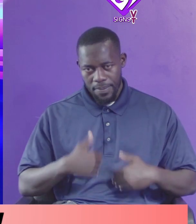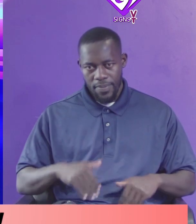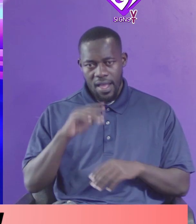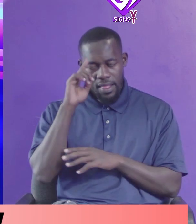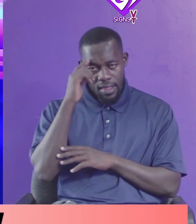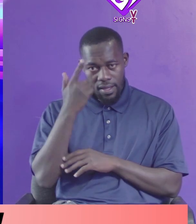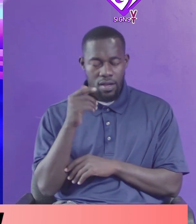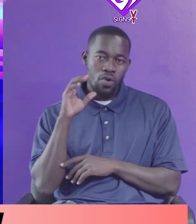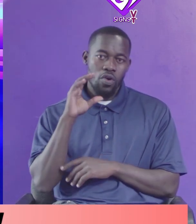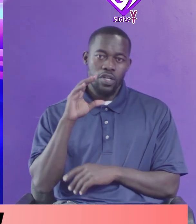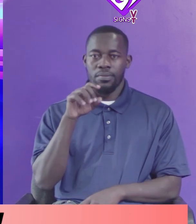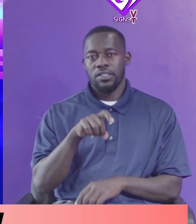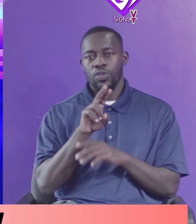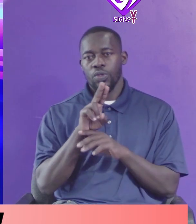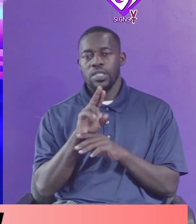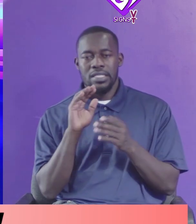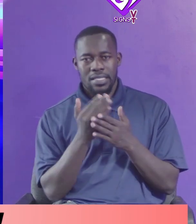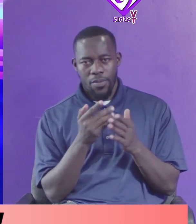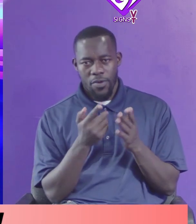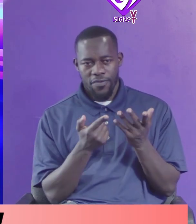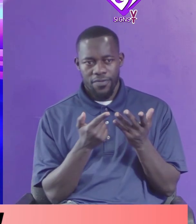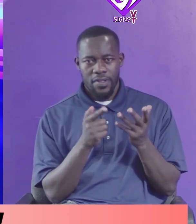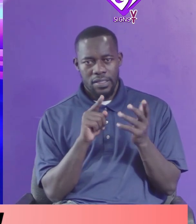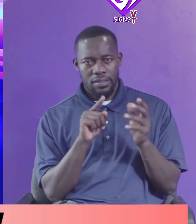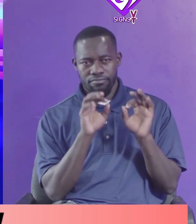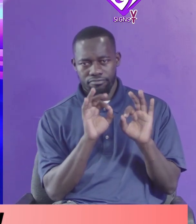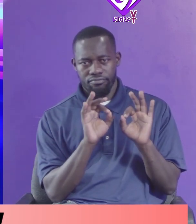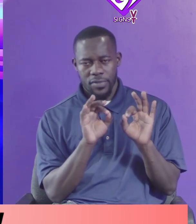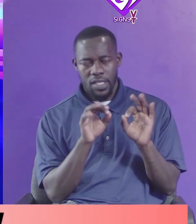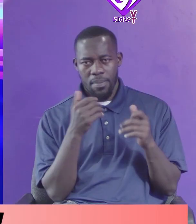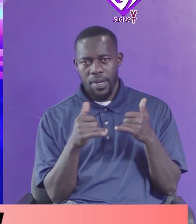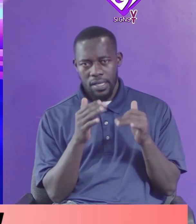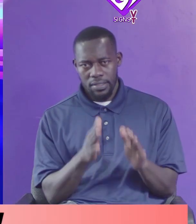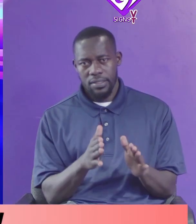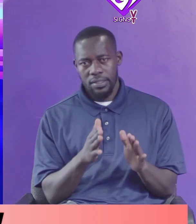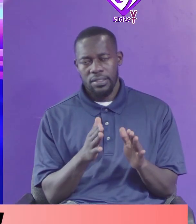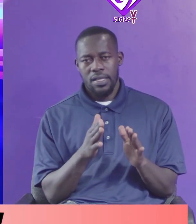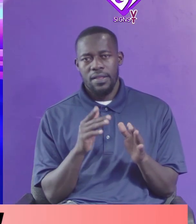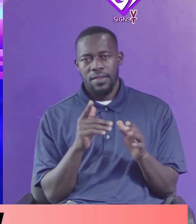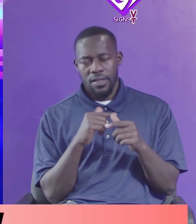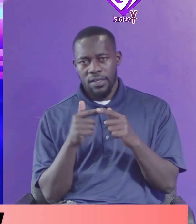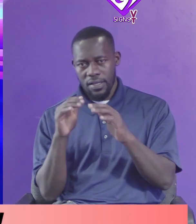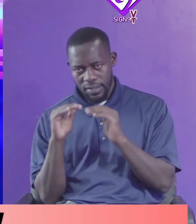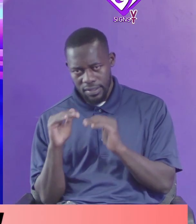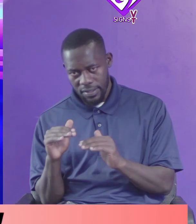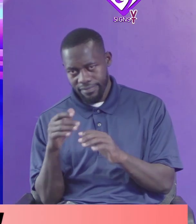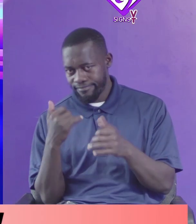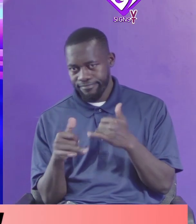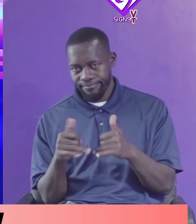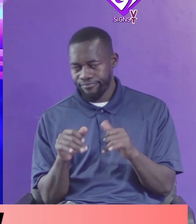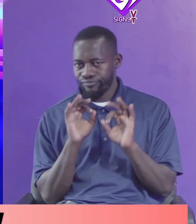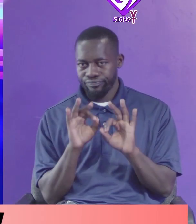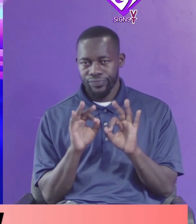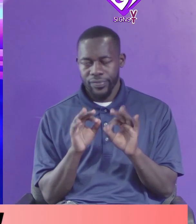just use some of the key players consistently, and then kind of going into the next particular games. If they can get